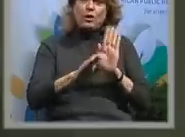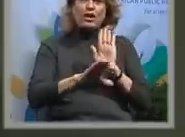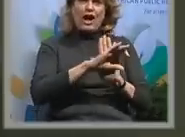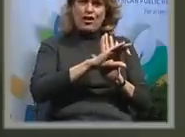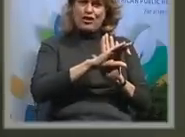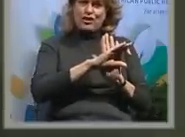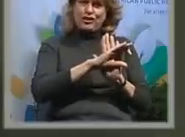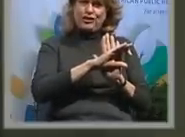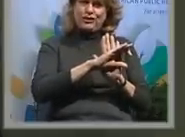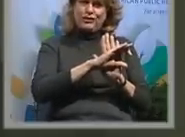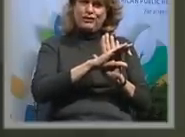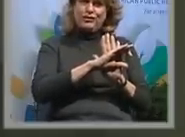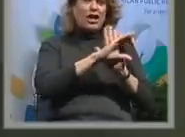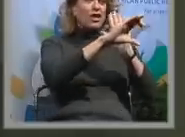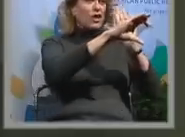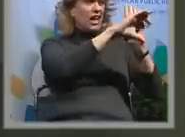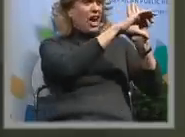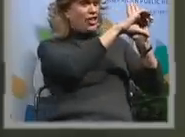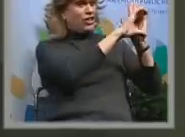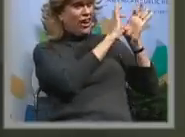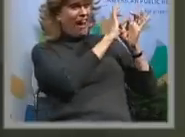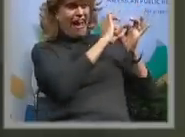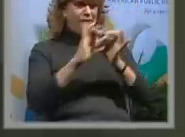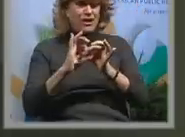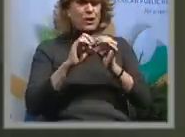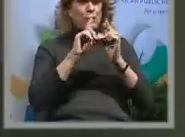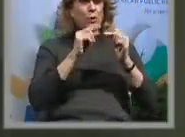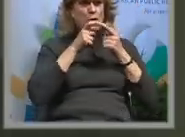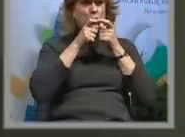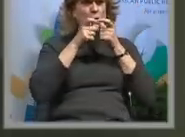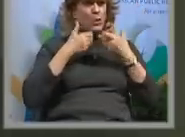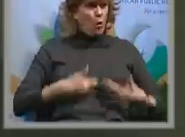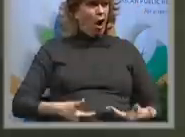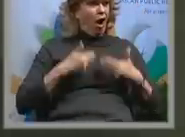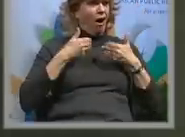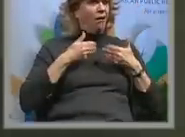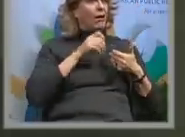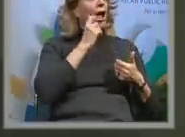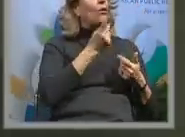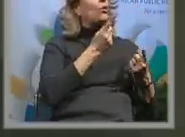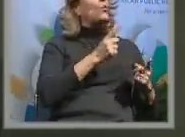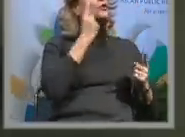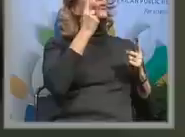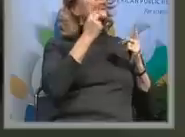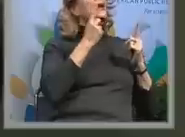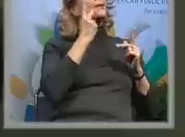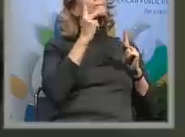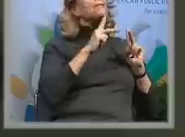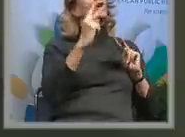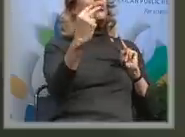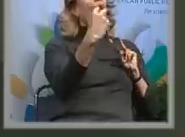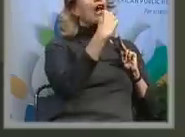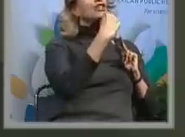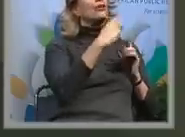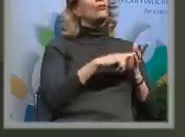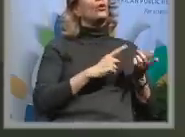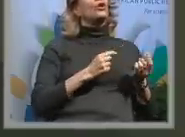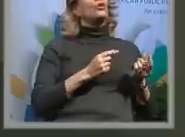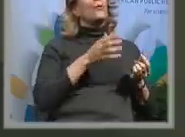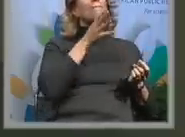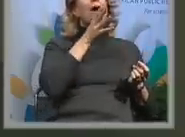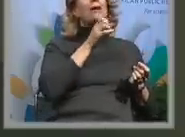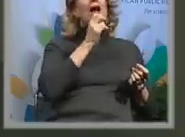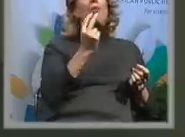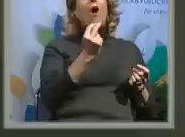students, your character has everything to do with who you are, not only when you think people are watching you, but what will you do when your mama's not